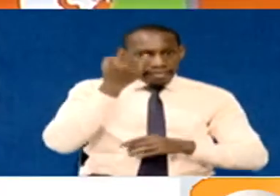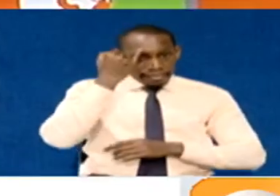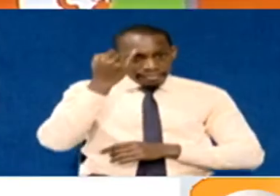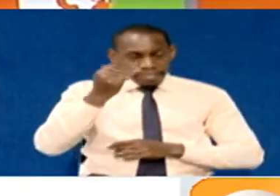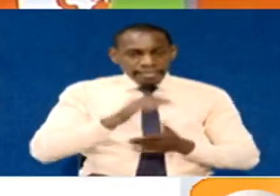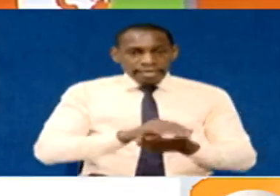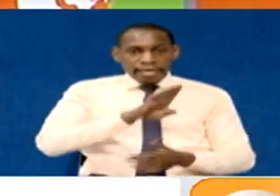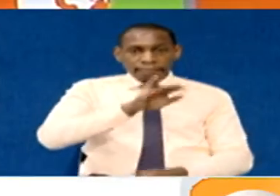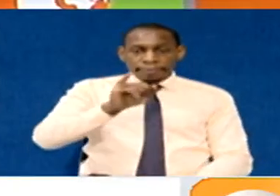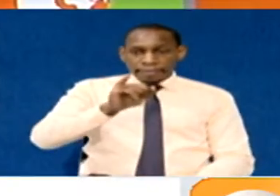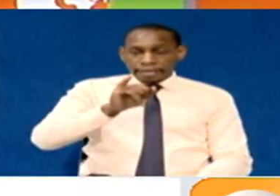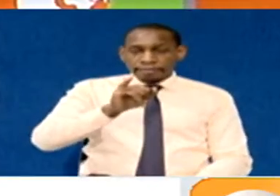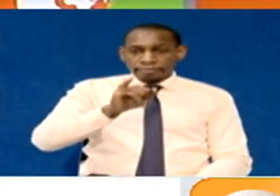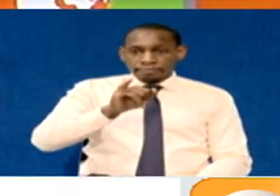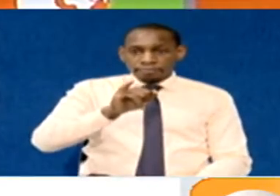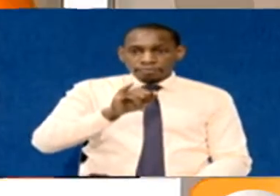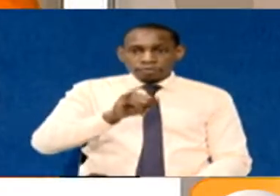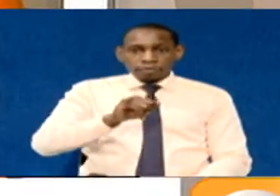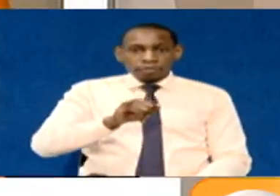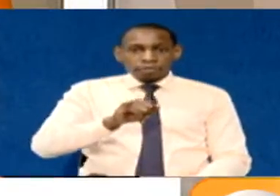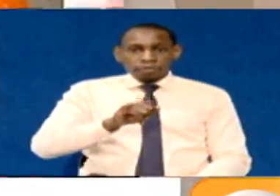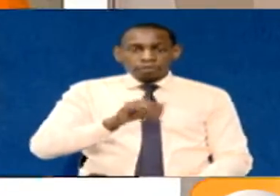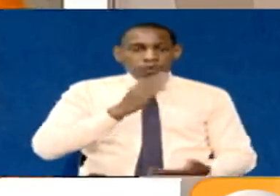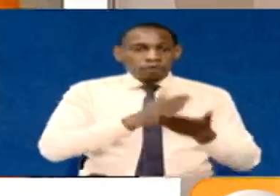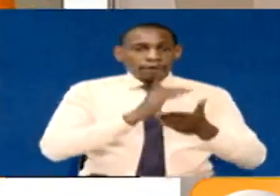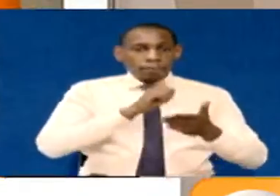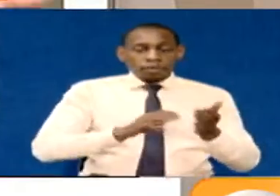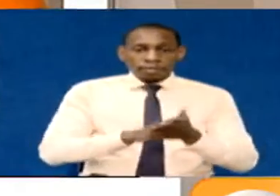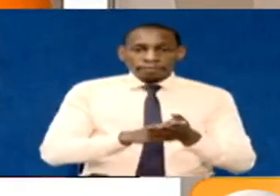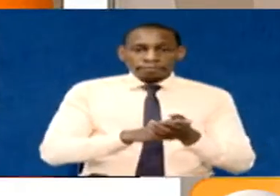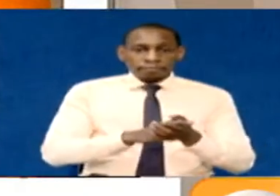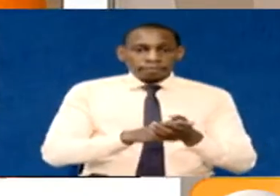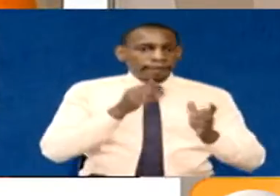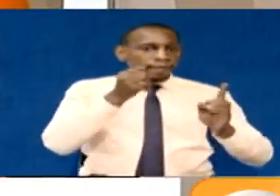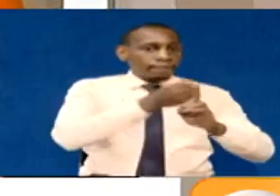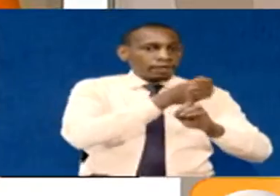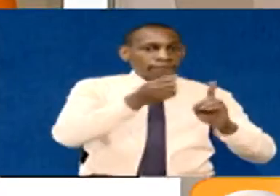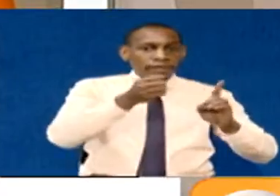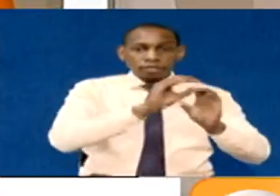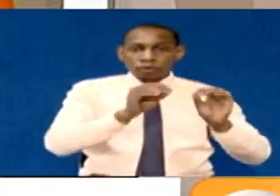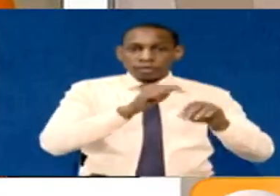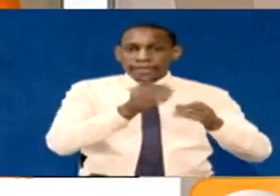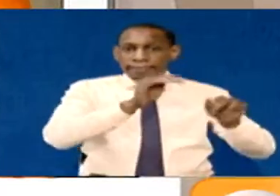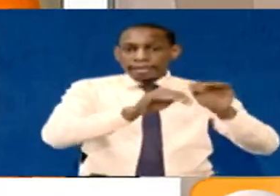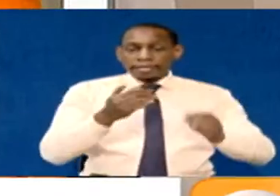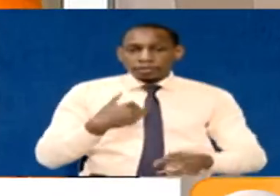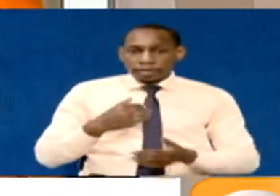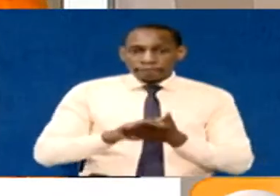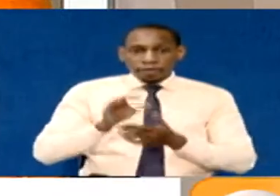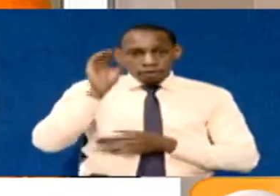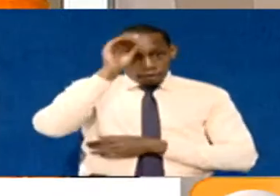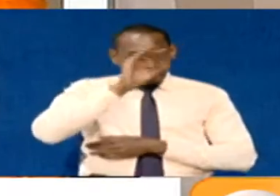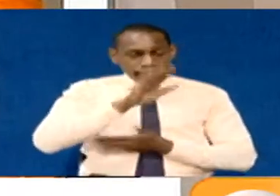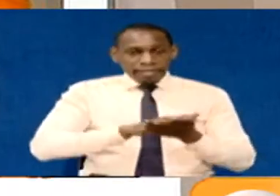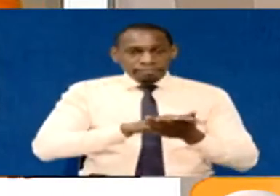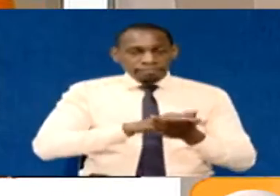for the BBI was to make sure that we don't see what we always see during elections. But in his opinion, that has been forgotten. I think we can listen to